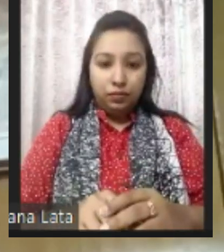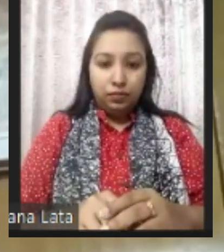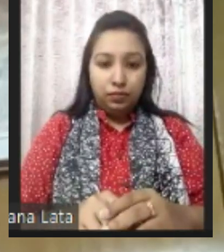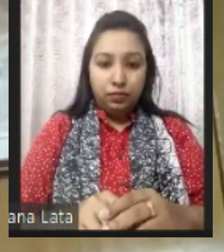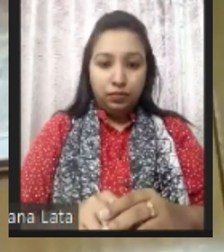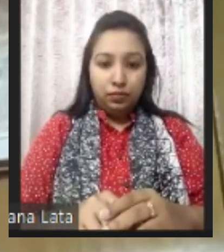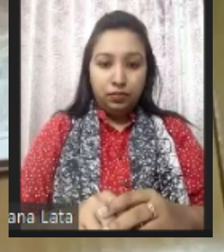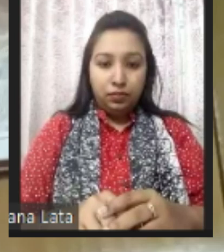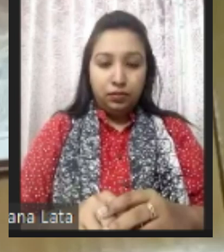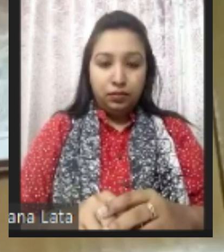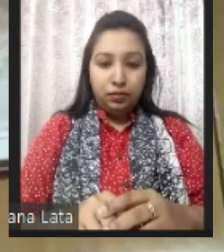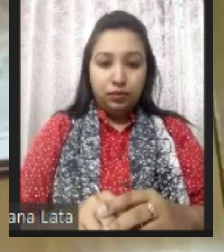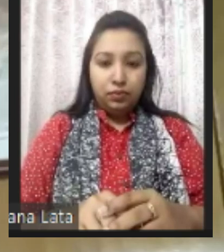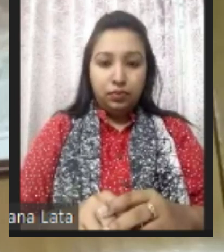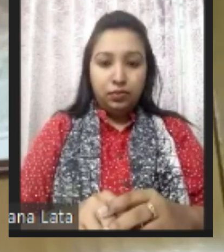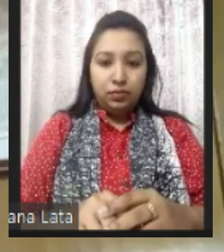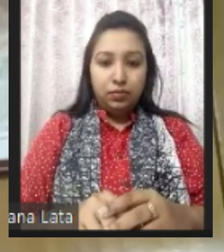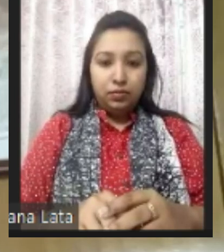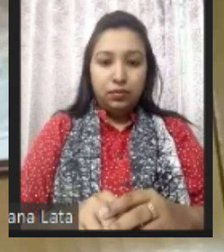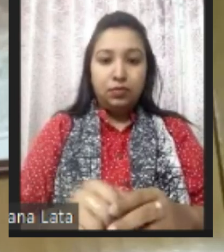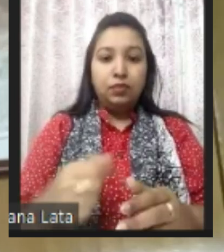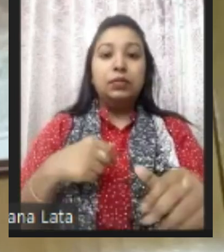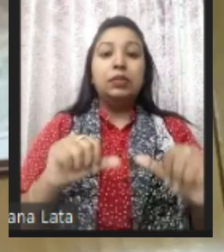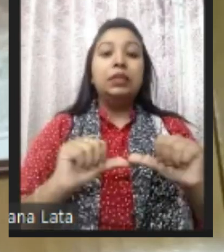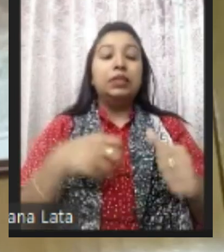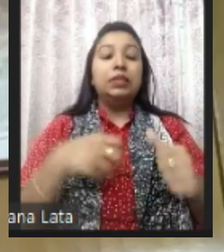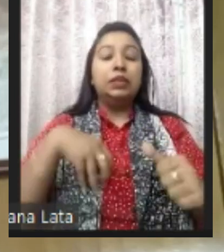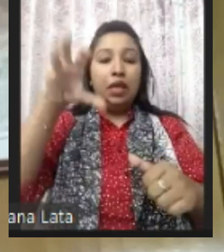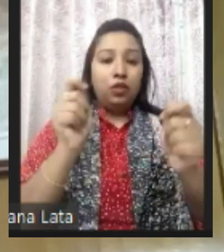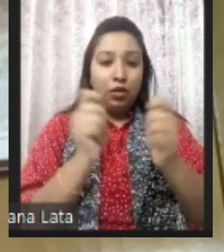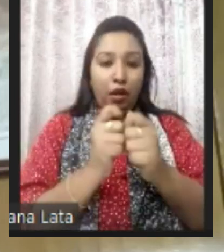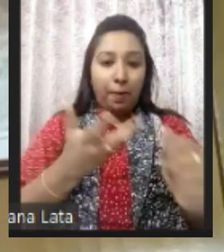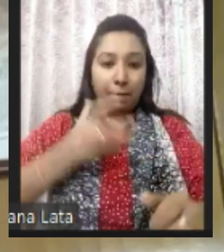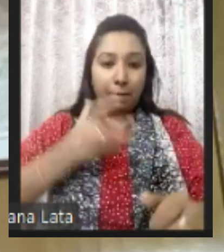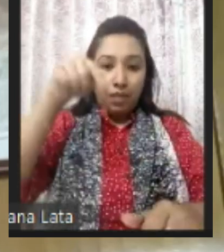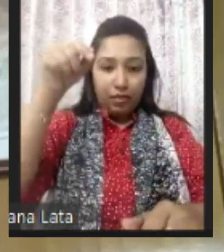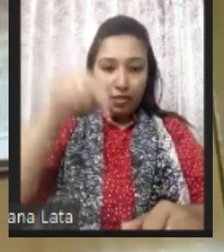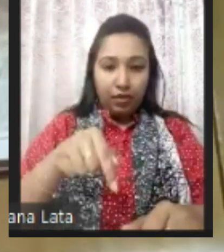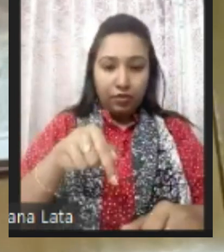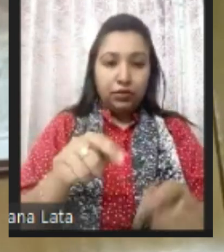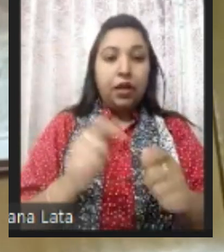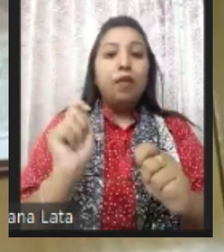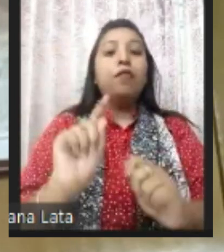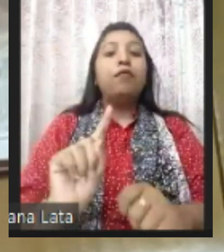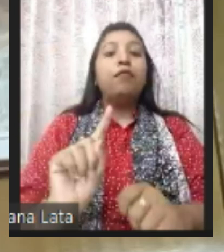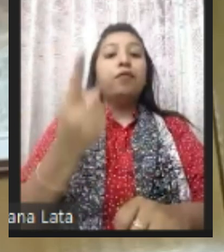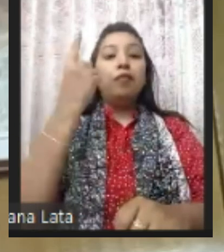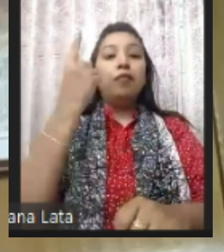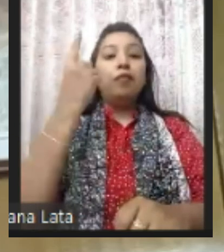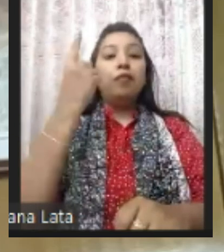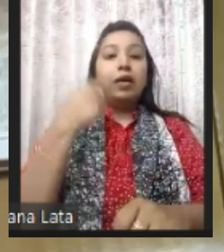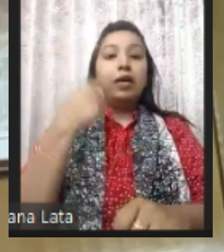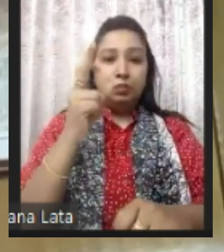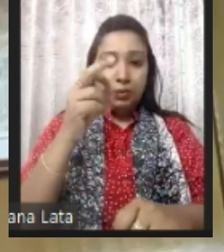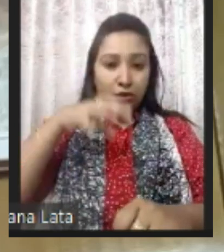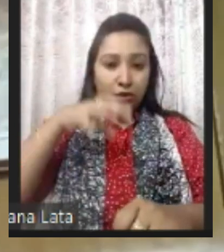If we consider the national context, as you know, Bangladesh is among the first 20 countries in the world to sign